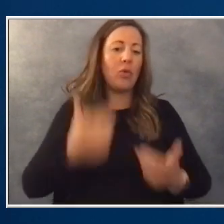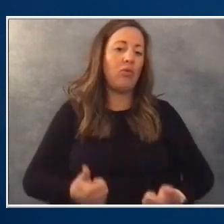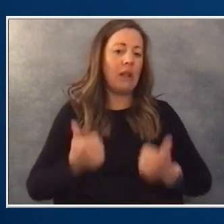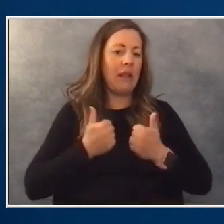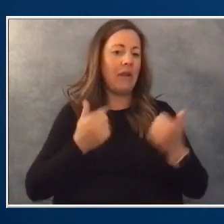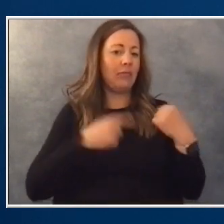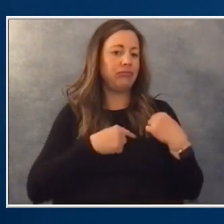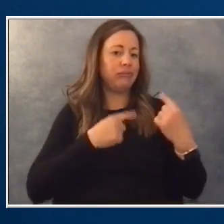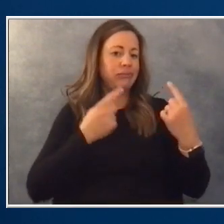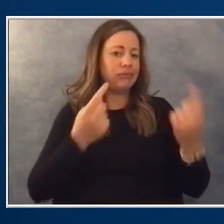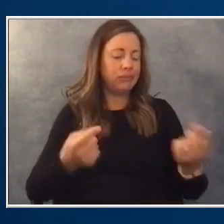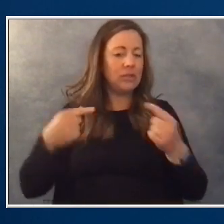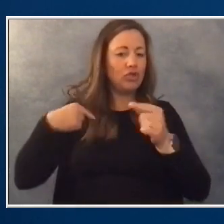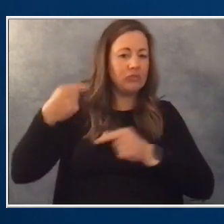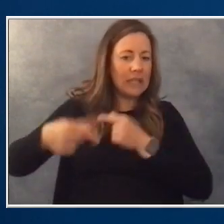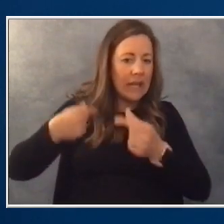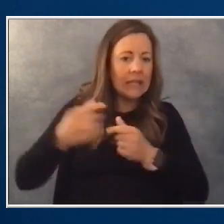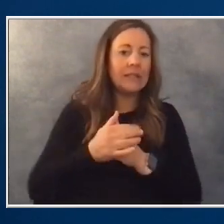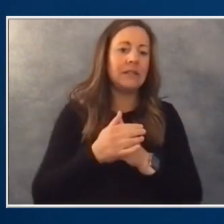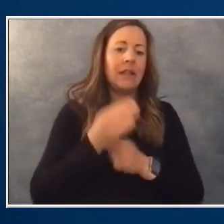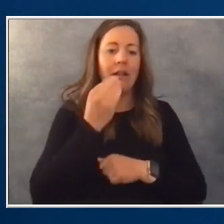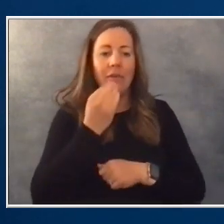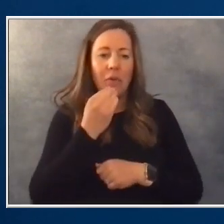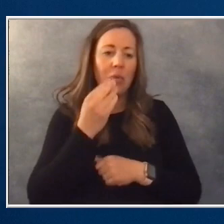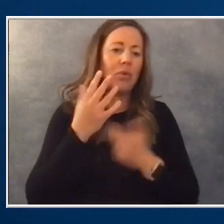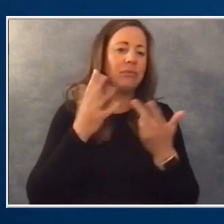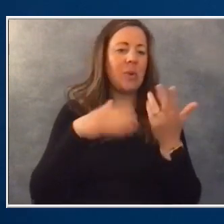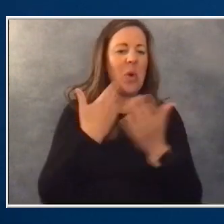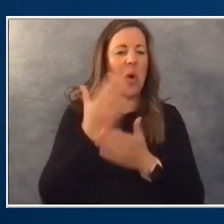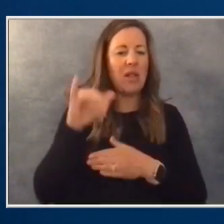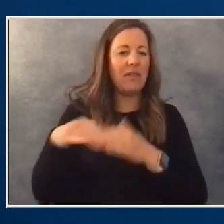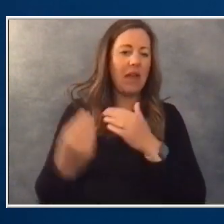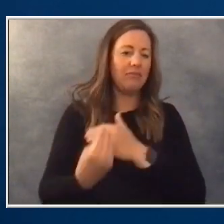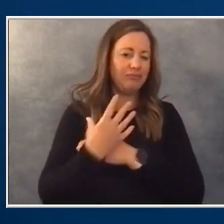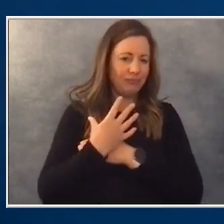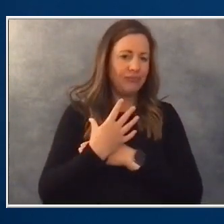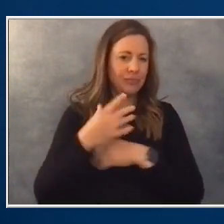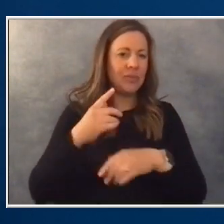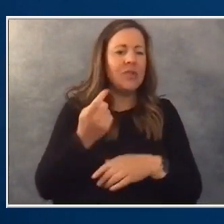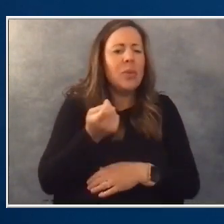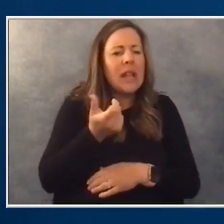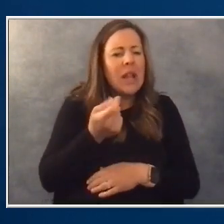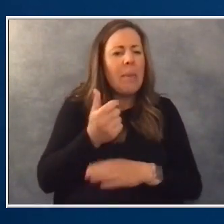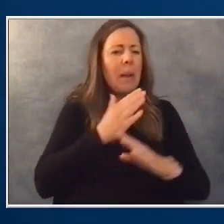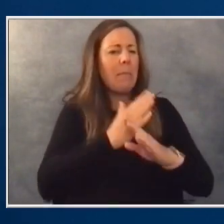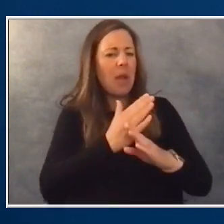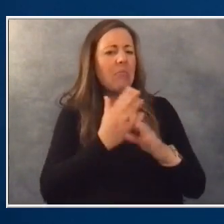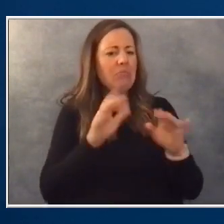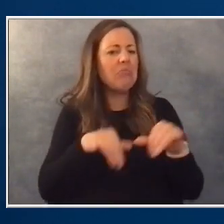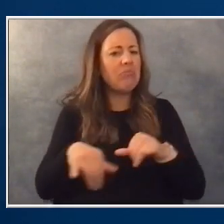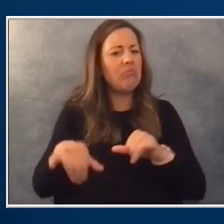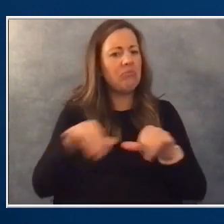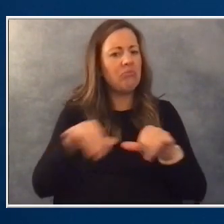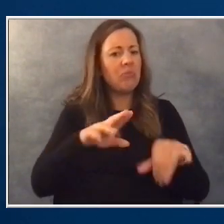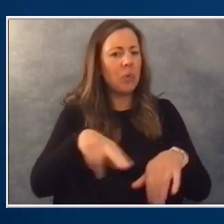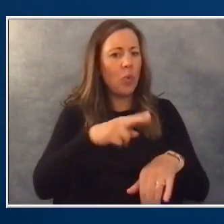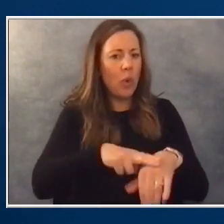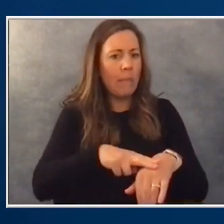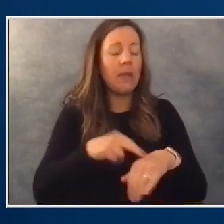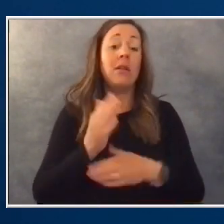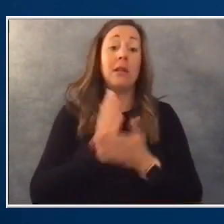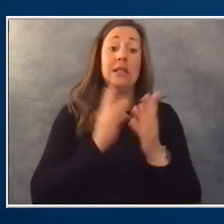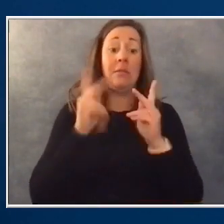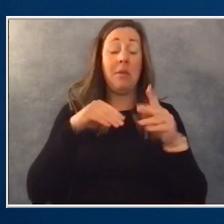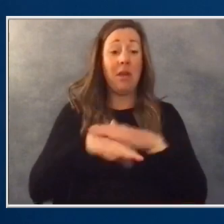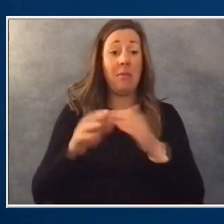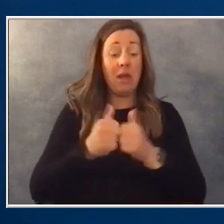and our genetics and rampant diabetes and everything else. So a little blockage is pretty common. And then some people will come in with chest pain and have